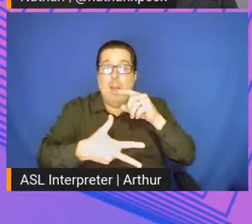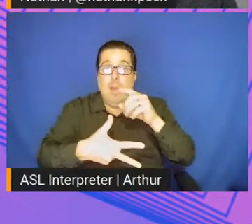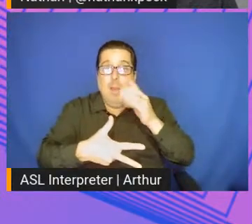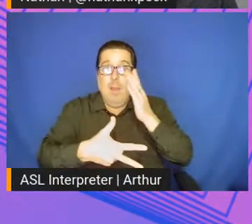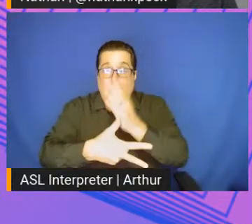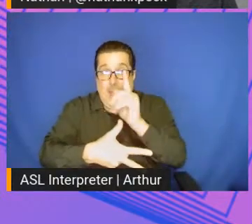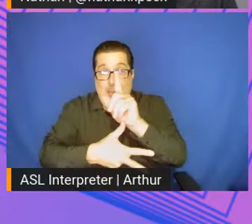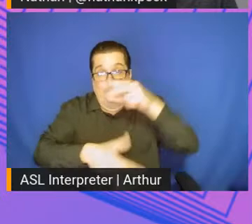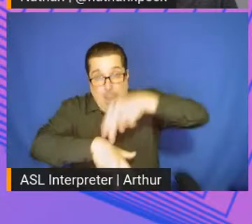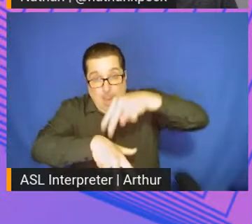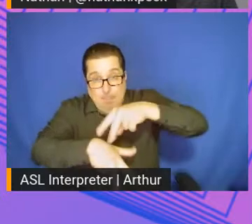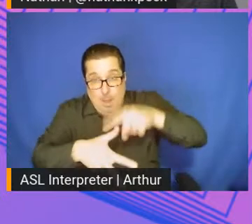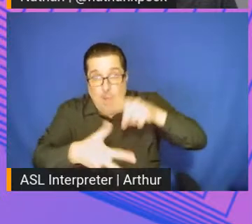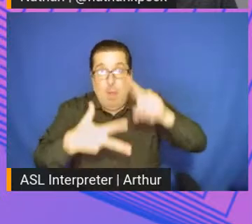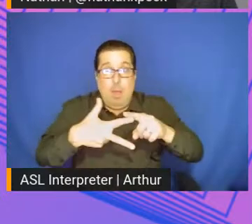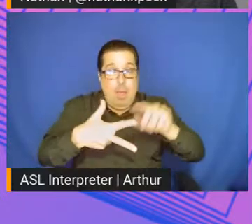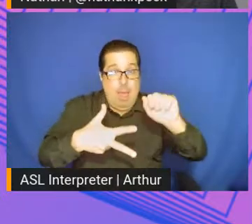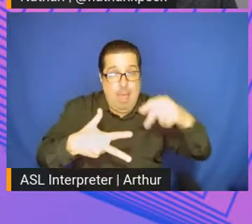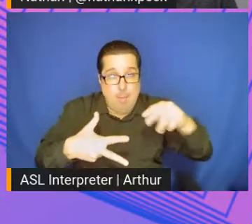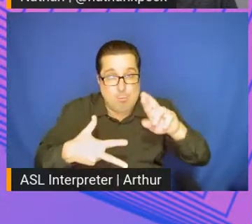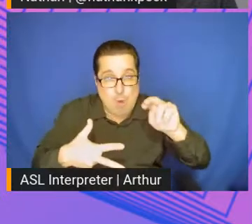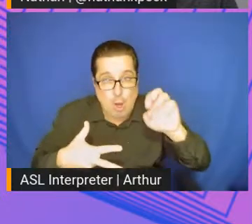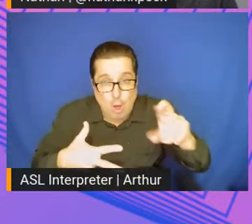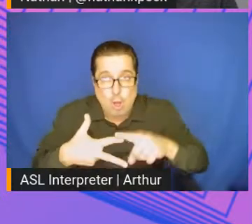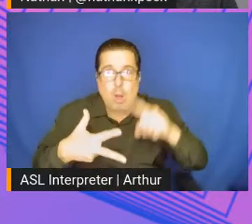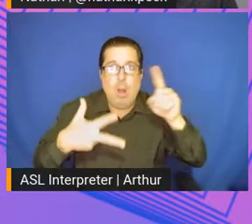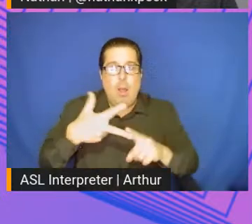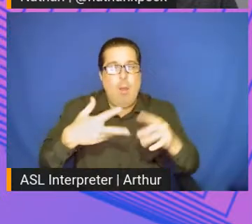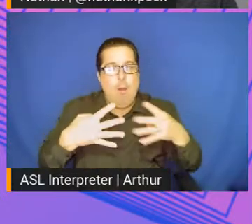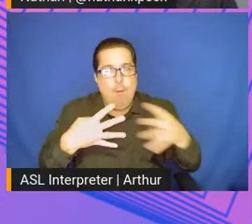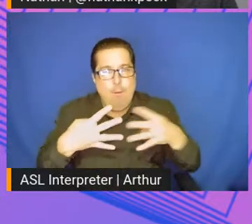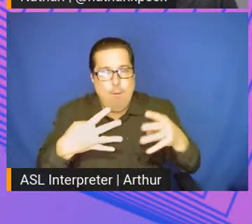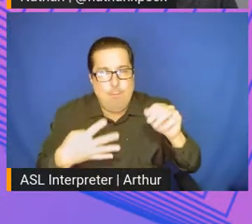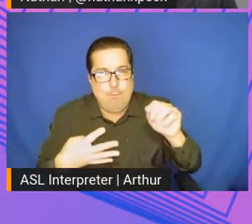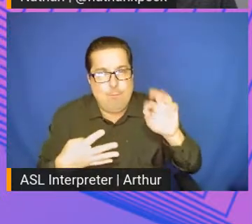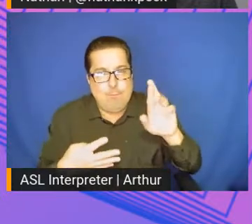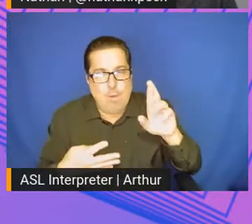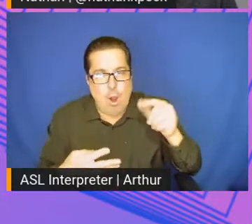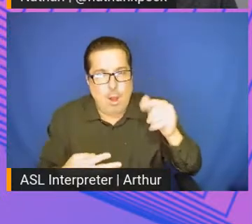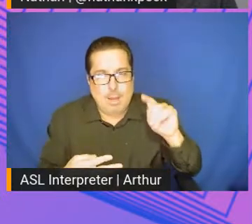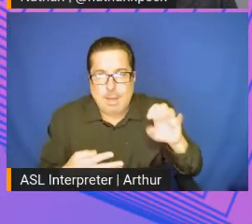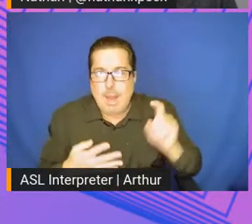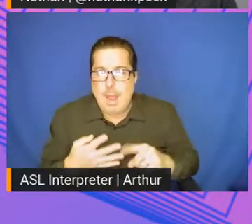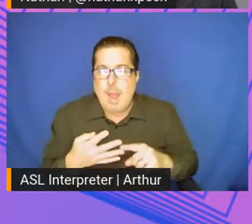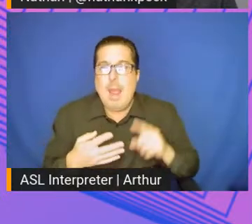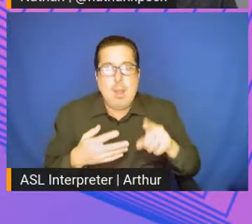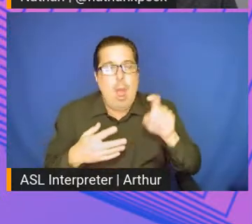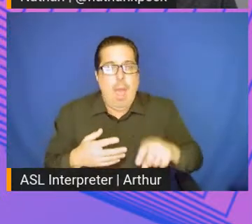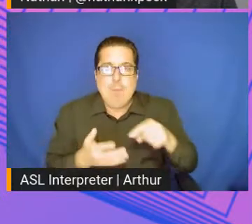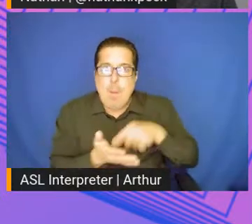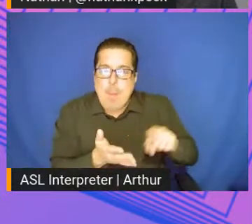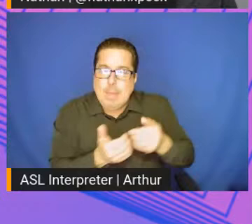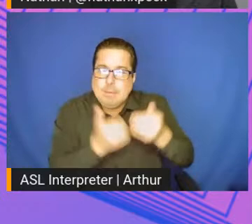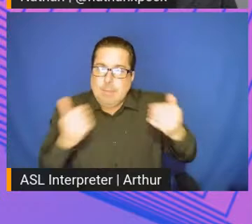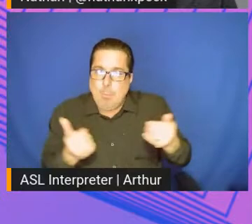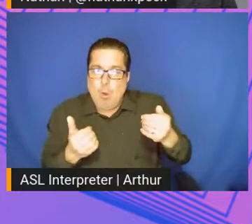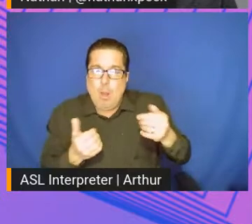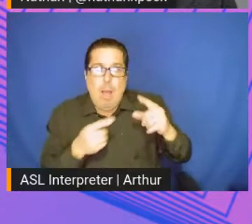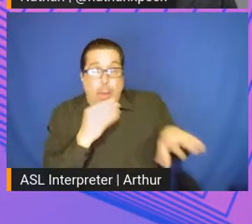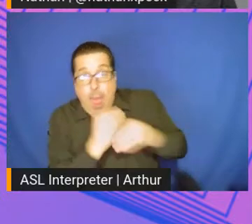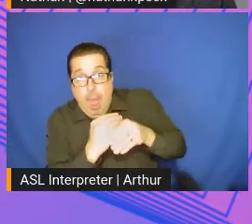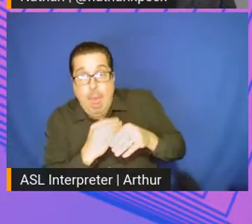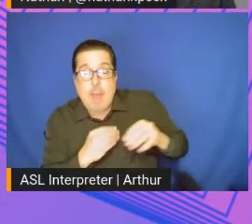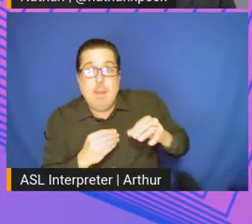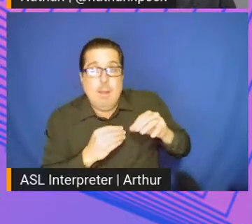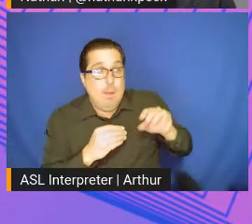system. You have to provide your own API gateway or application load balancer and pay for that separately. Once again, though, if you're in a